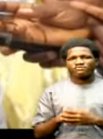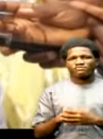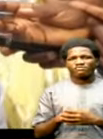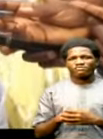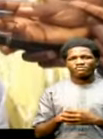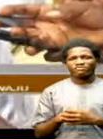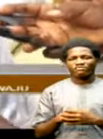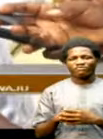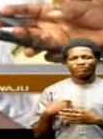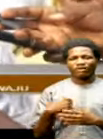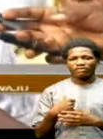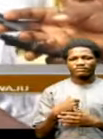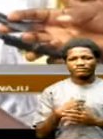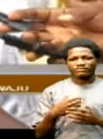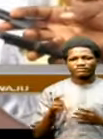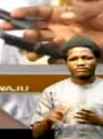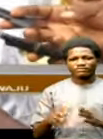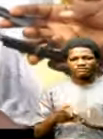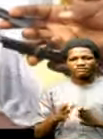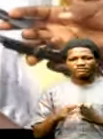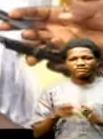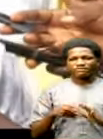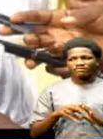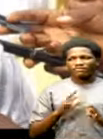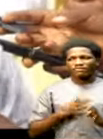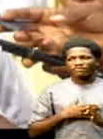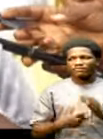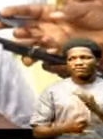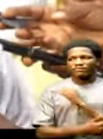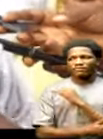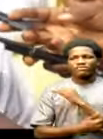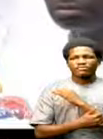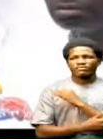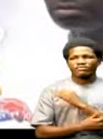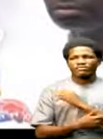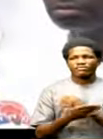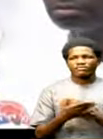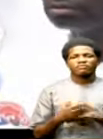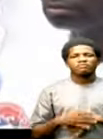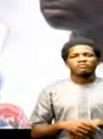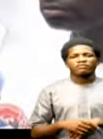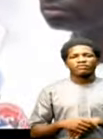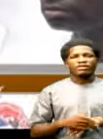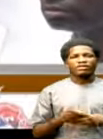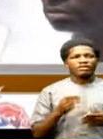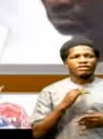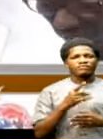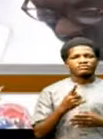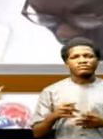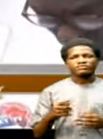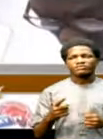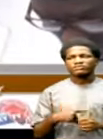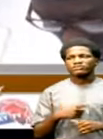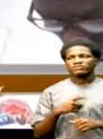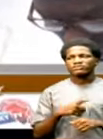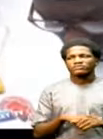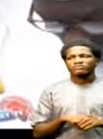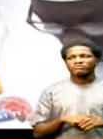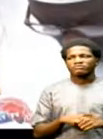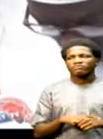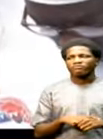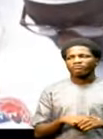our country. They defeat us in Lagos. We didn't complain. Now, this is the first time that a